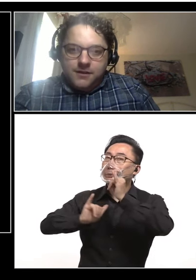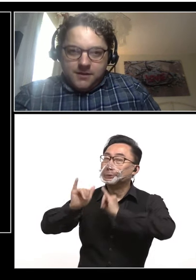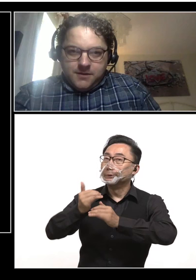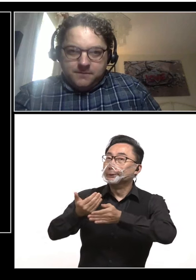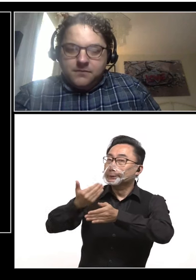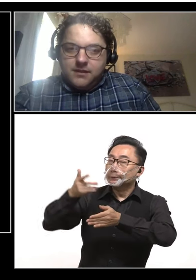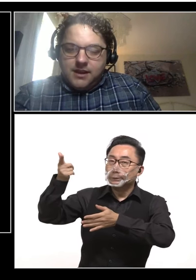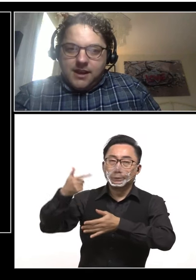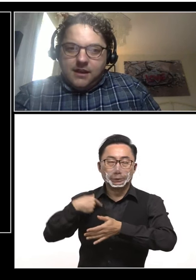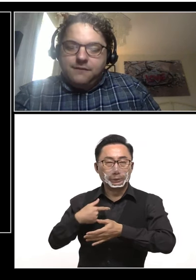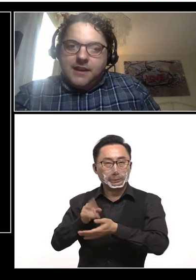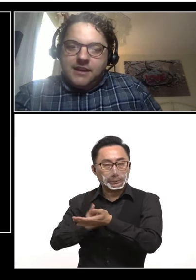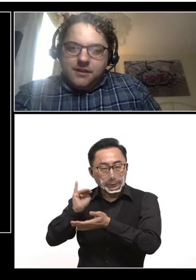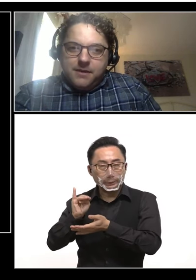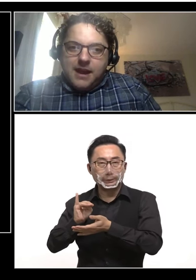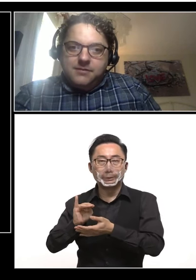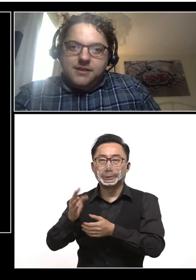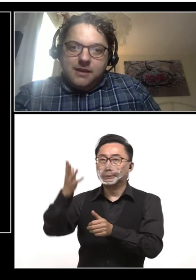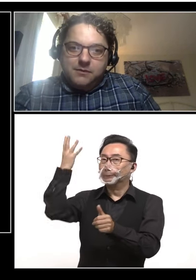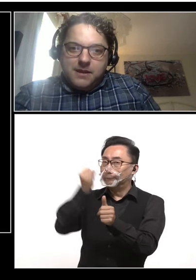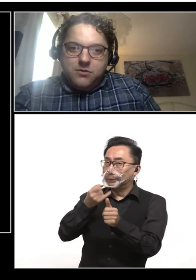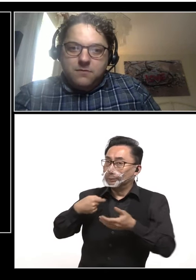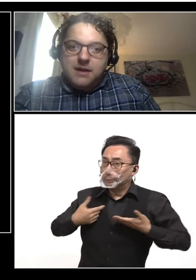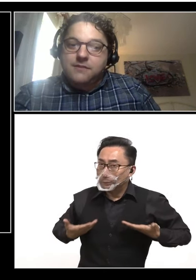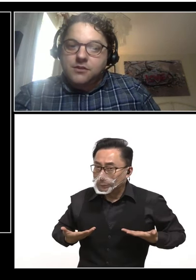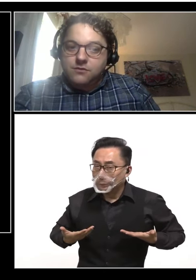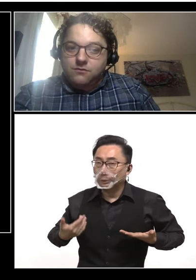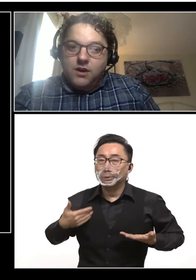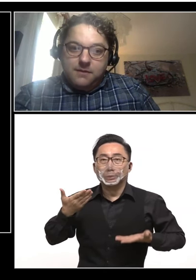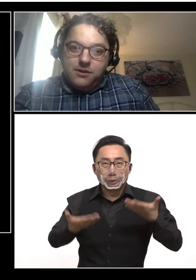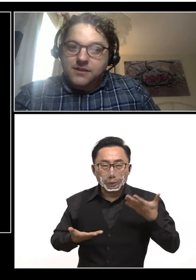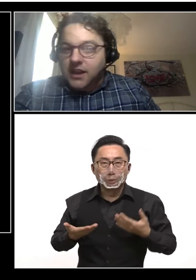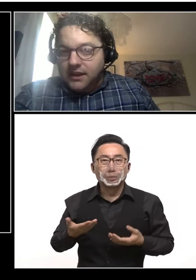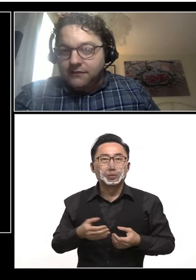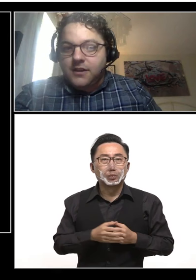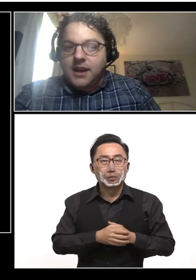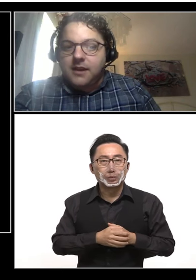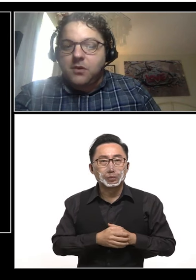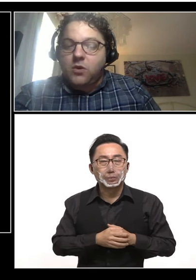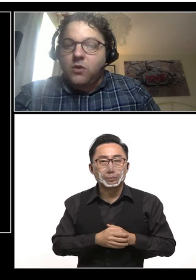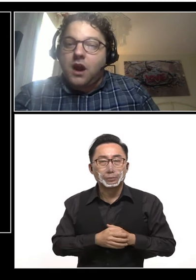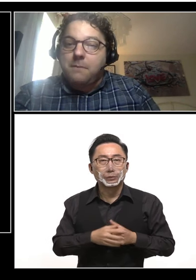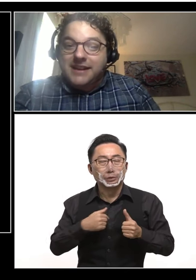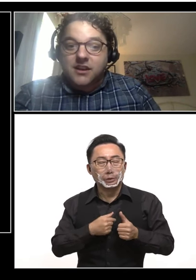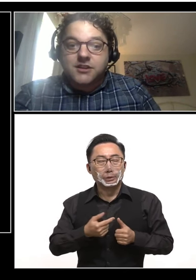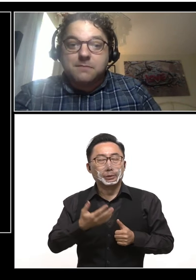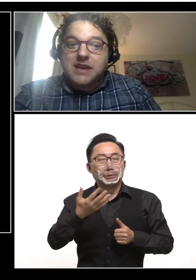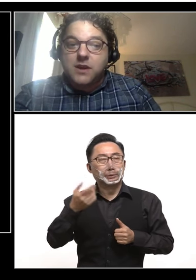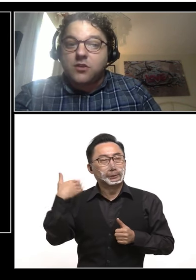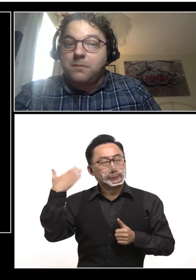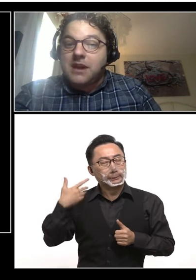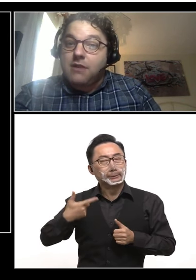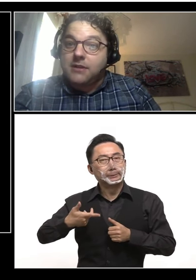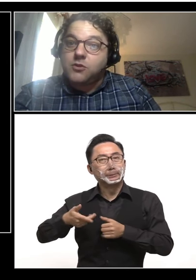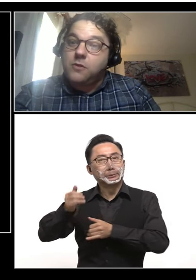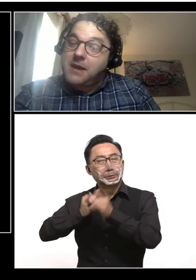of a feeling that perhaps disabled people may have done wrong in a previous life, or are bad luck to be with